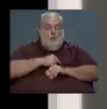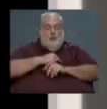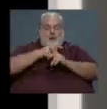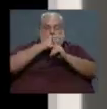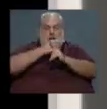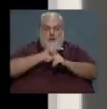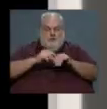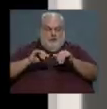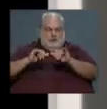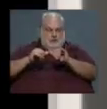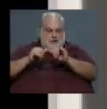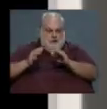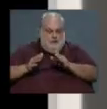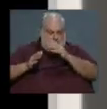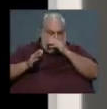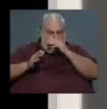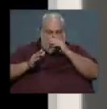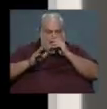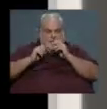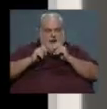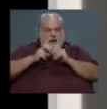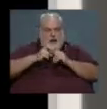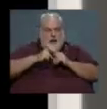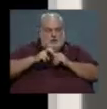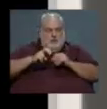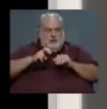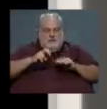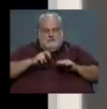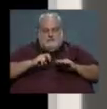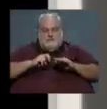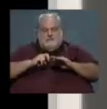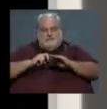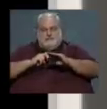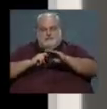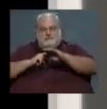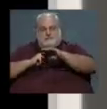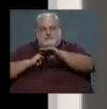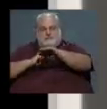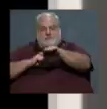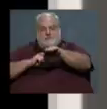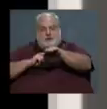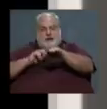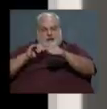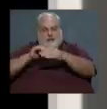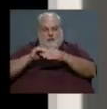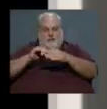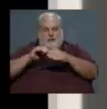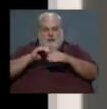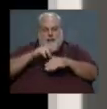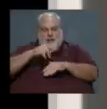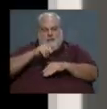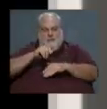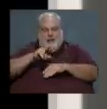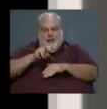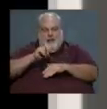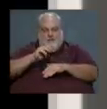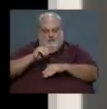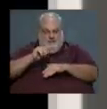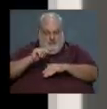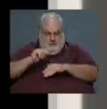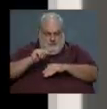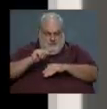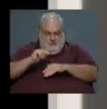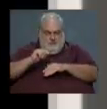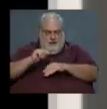with engineers that it's going to be a transition from there. We're actually paving that all up, and that's all going to be pavement right there. And so we